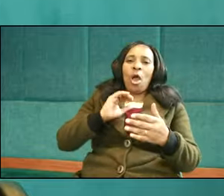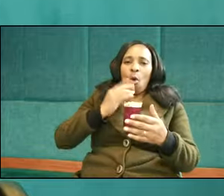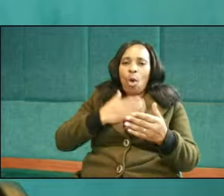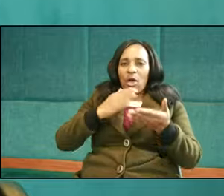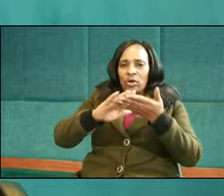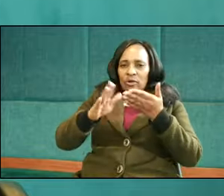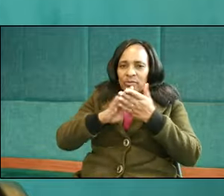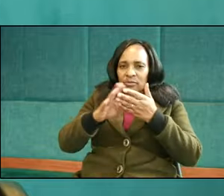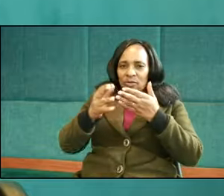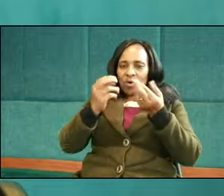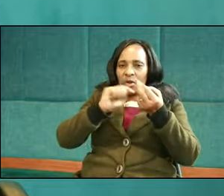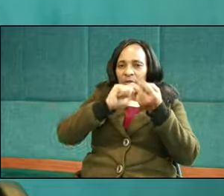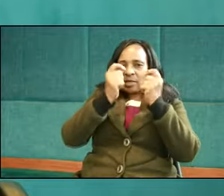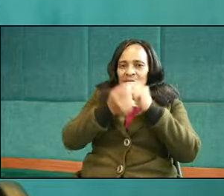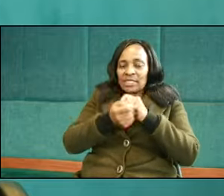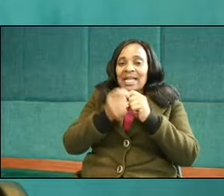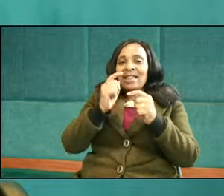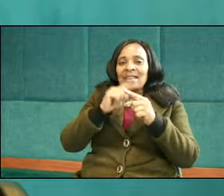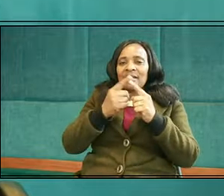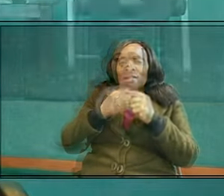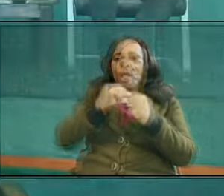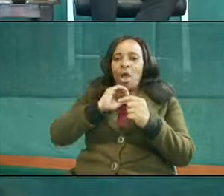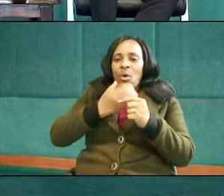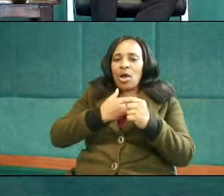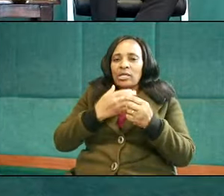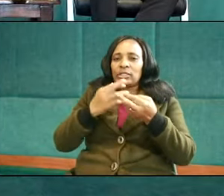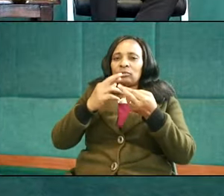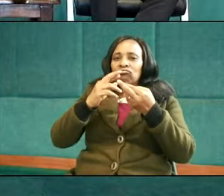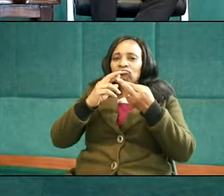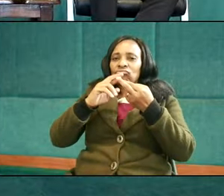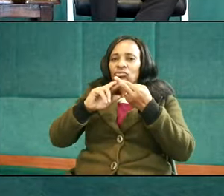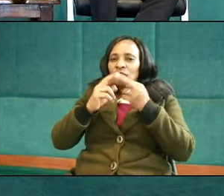our repentance, and restoring that relationship with God.